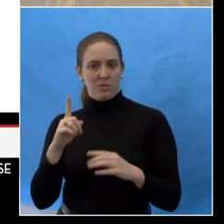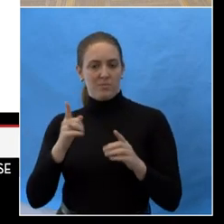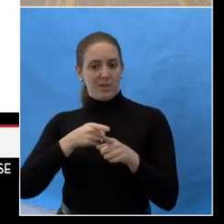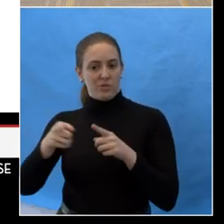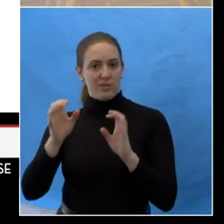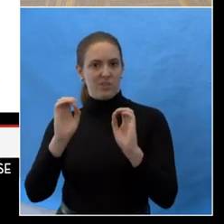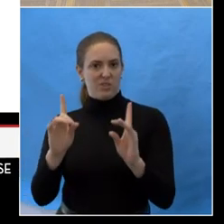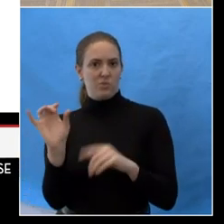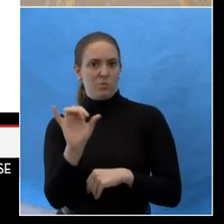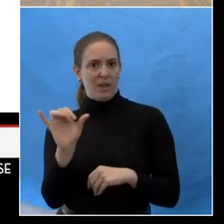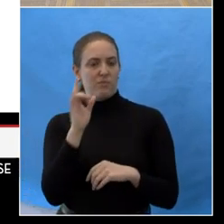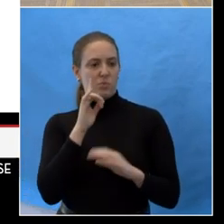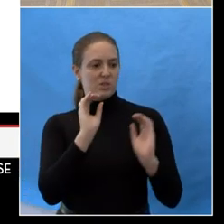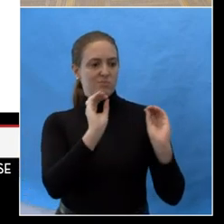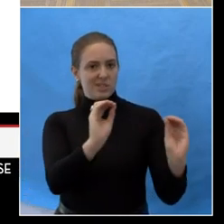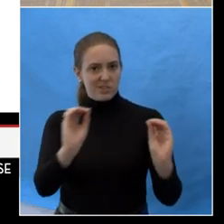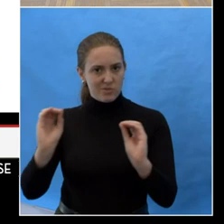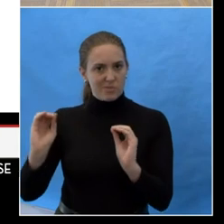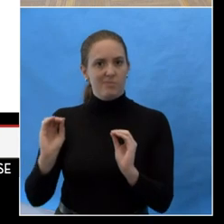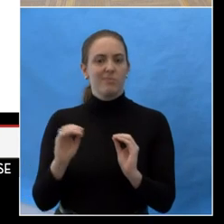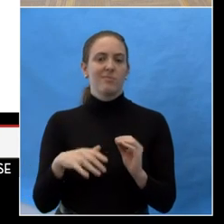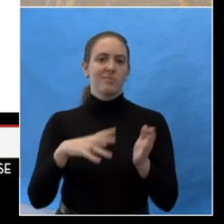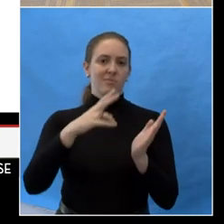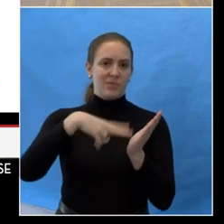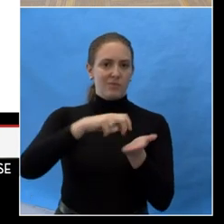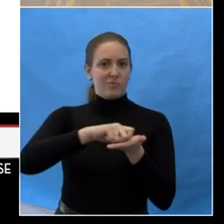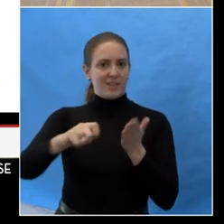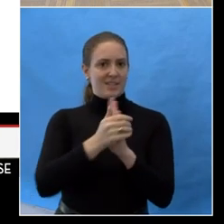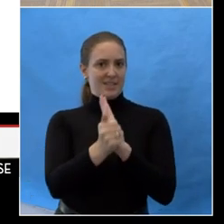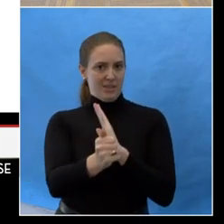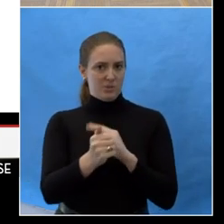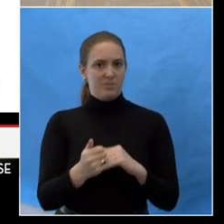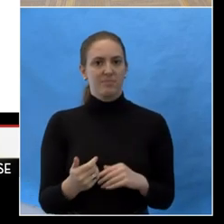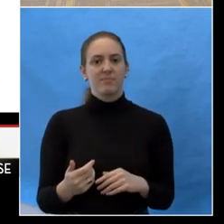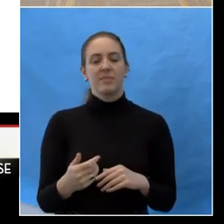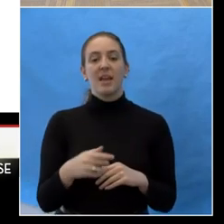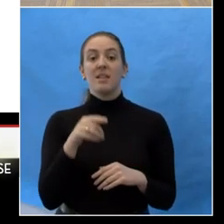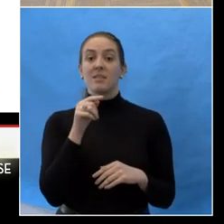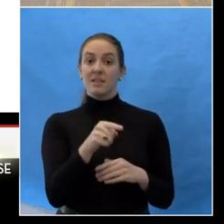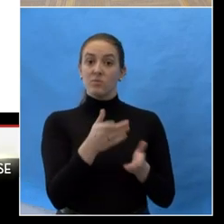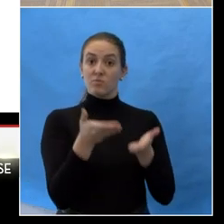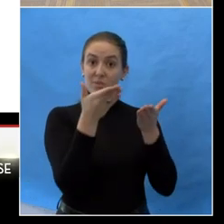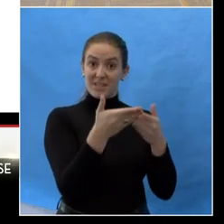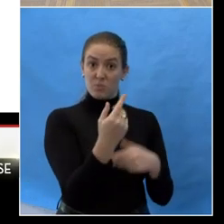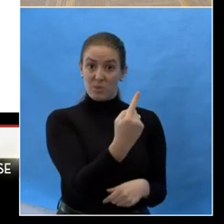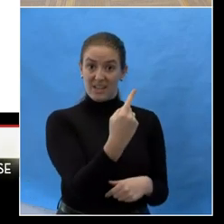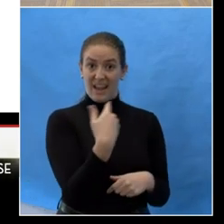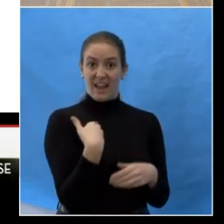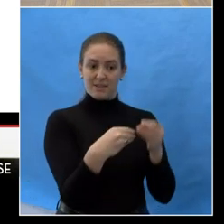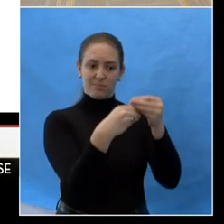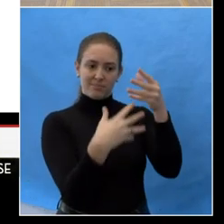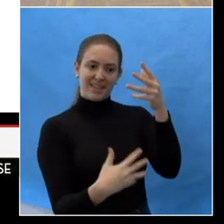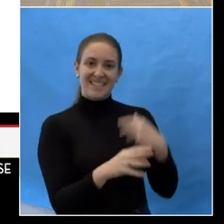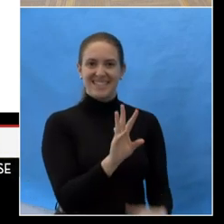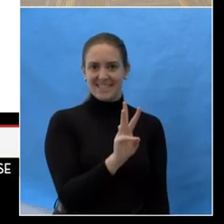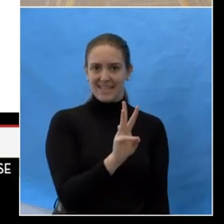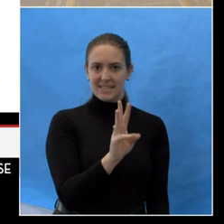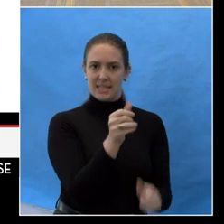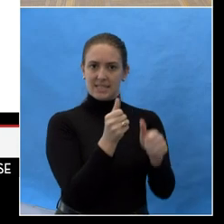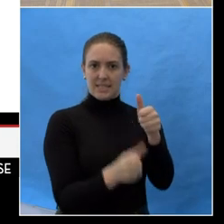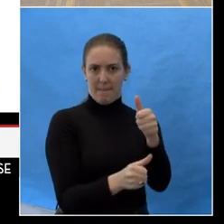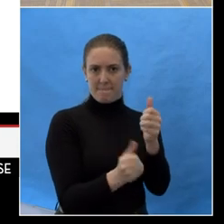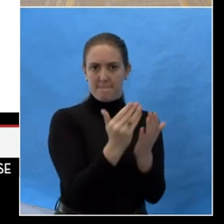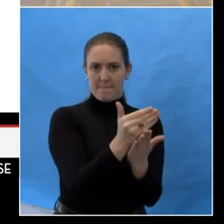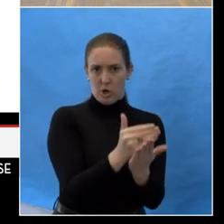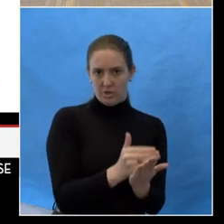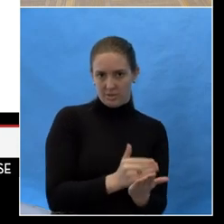multiple pathways. This recommendation has 6 subparts representing the complexity and nuance required to ensure educators are well